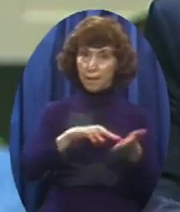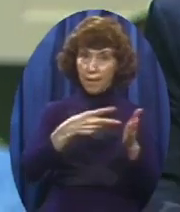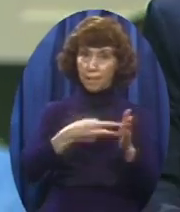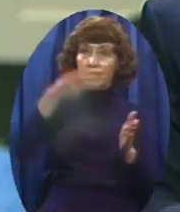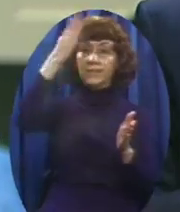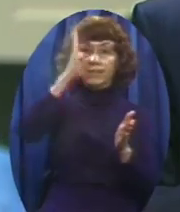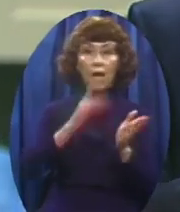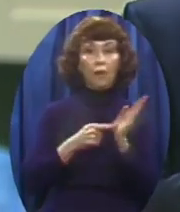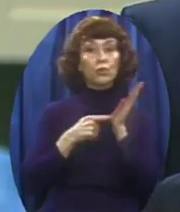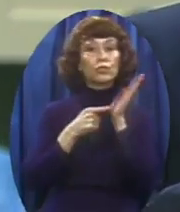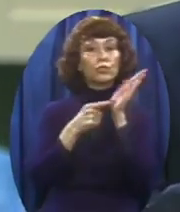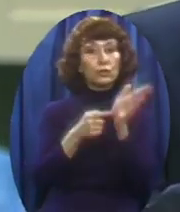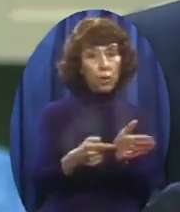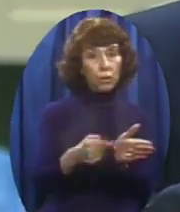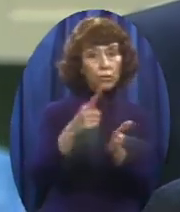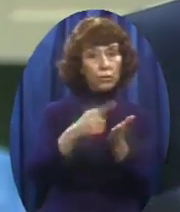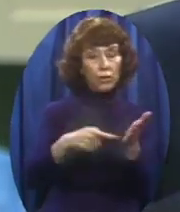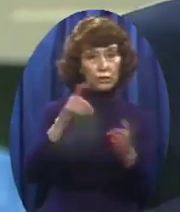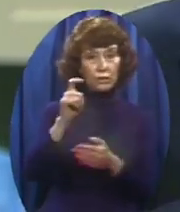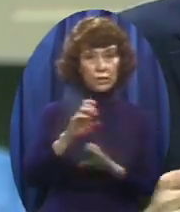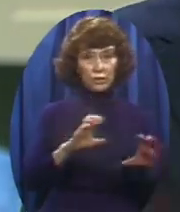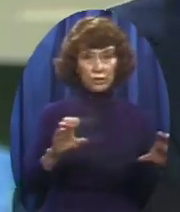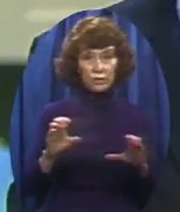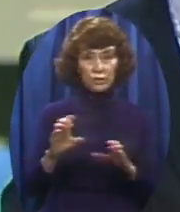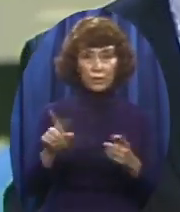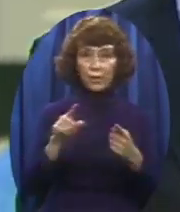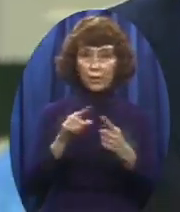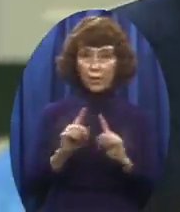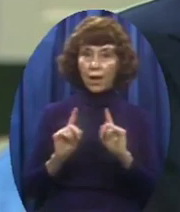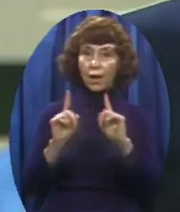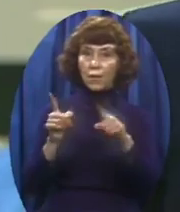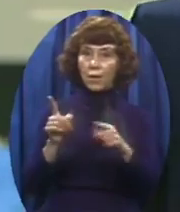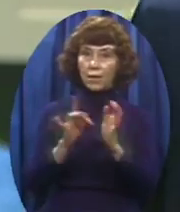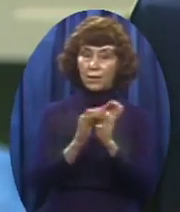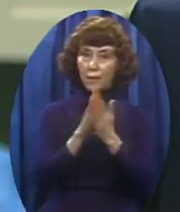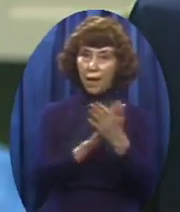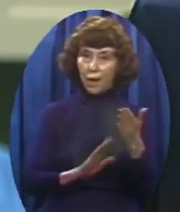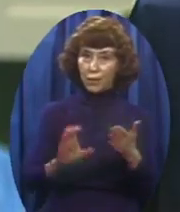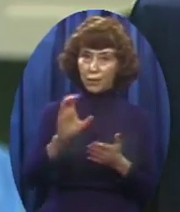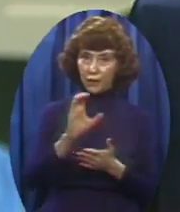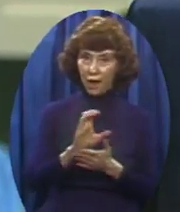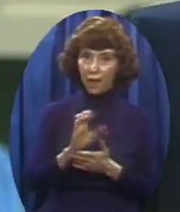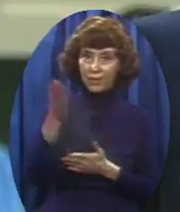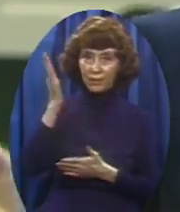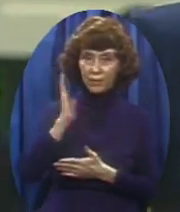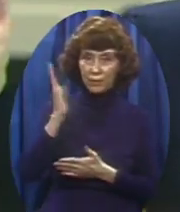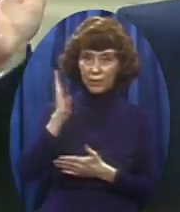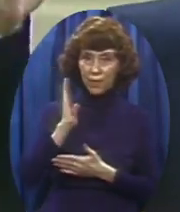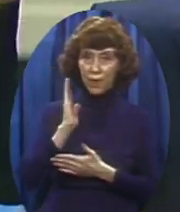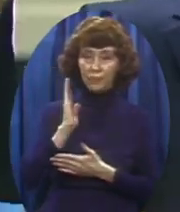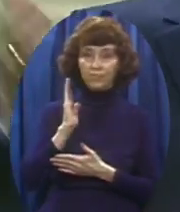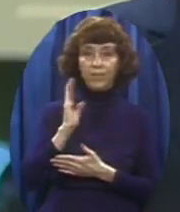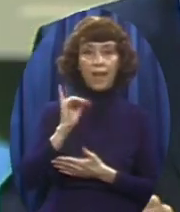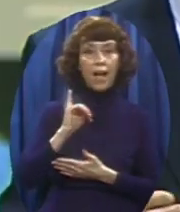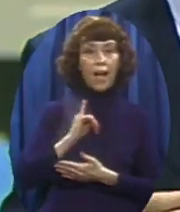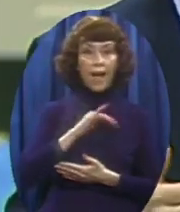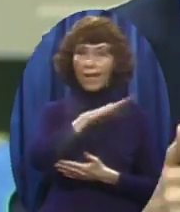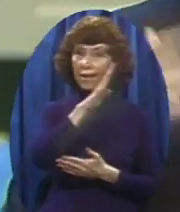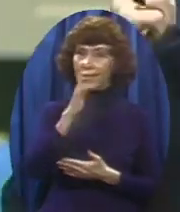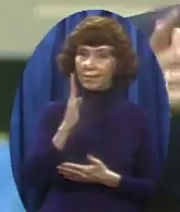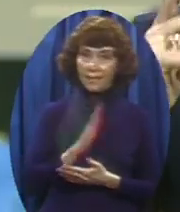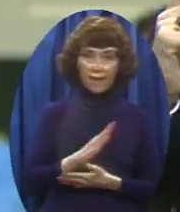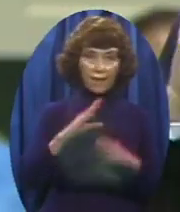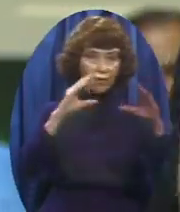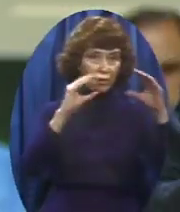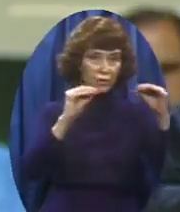Springfield, Missouri in 1952, I just turned 19. I'd never taught a class or preached or anything, but I knew God was calling me to the ministry,